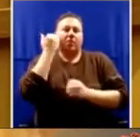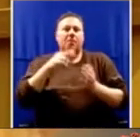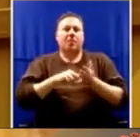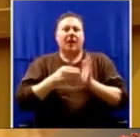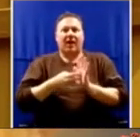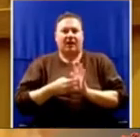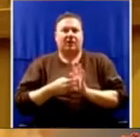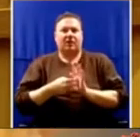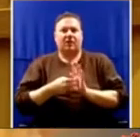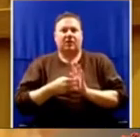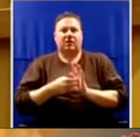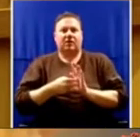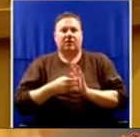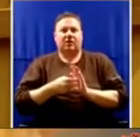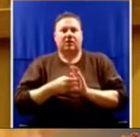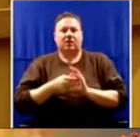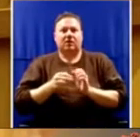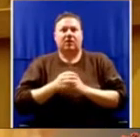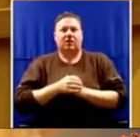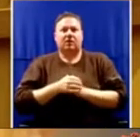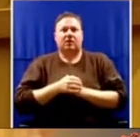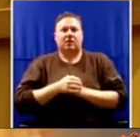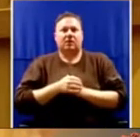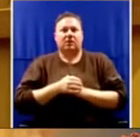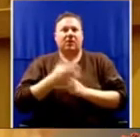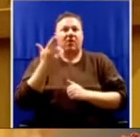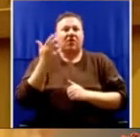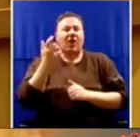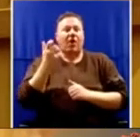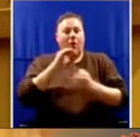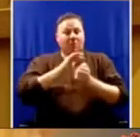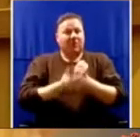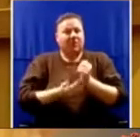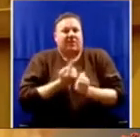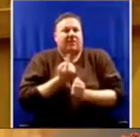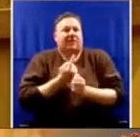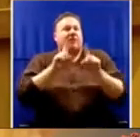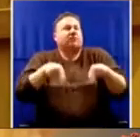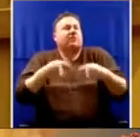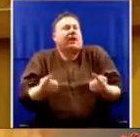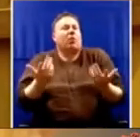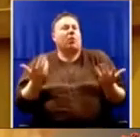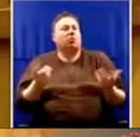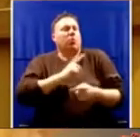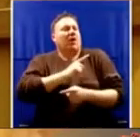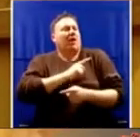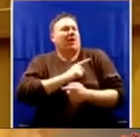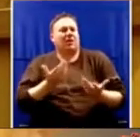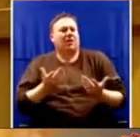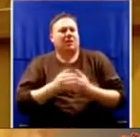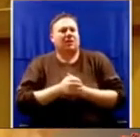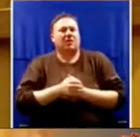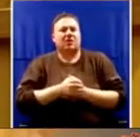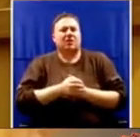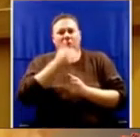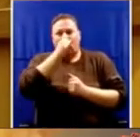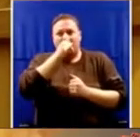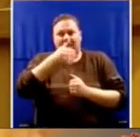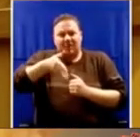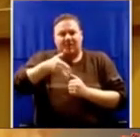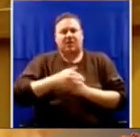law-abiding citizens and deny them the right to own a firearm to defend themselves and their families from violent criminals. This is wrong,